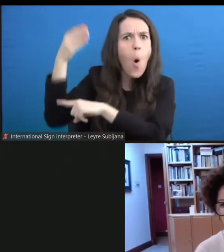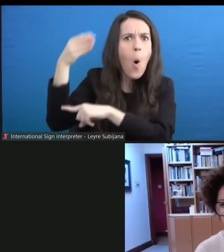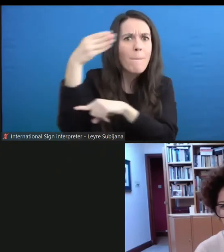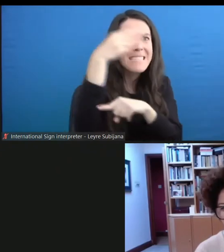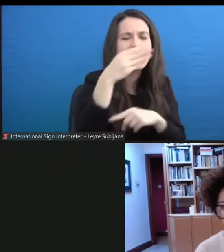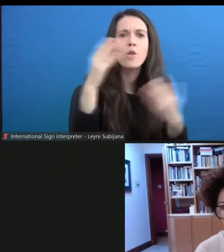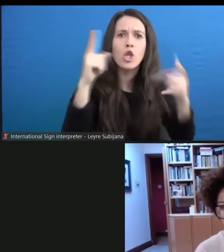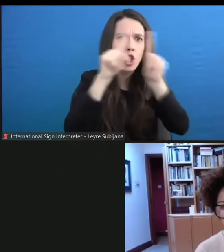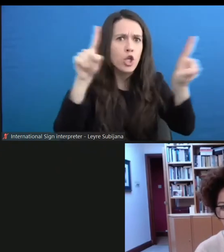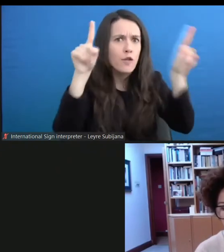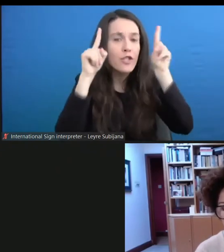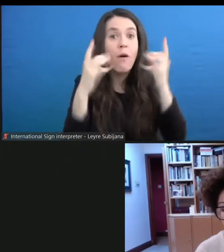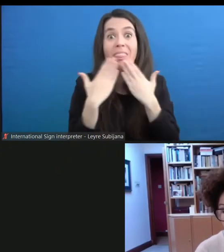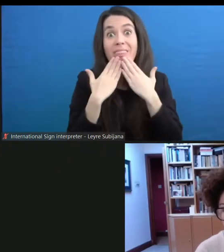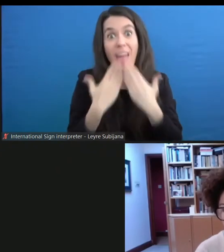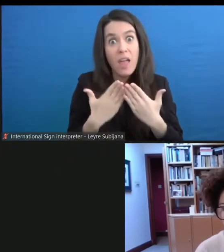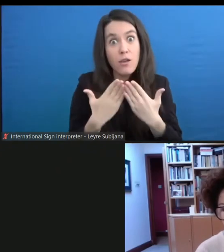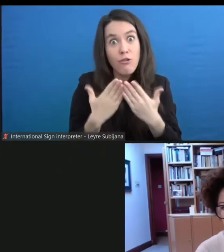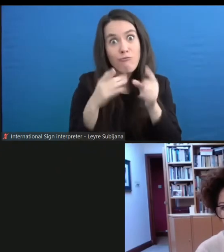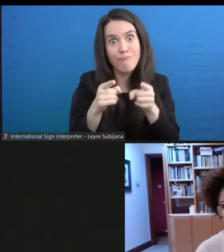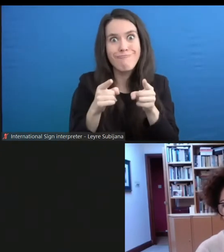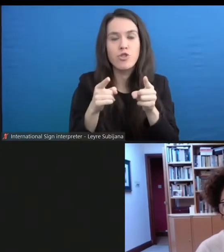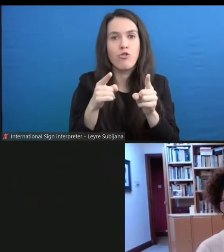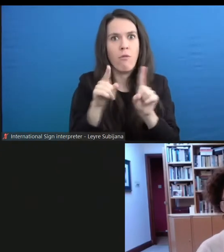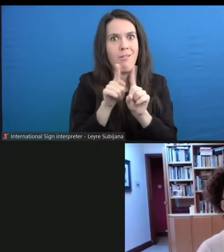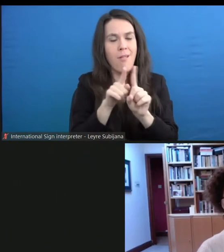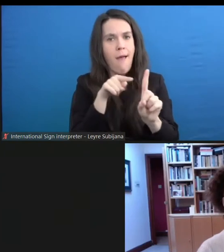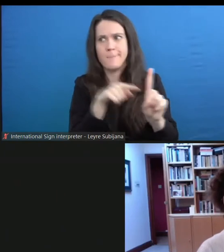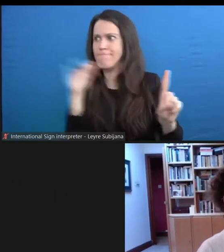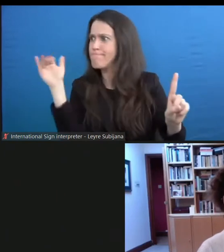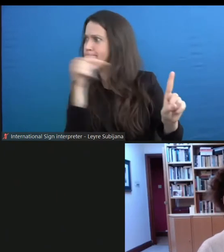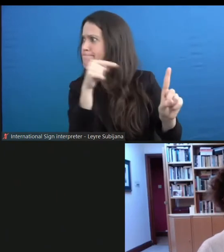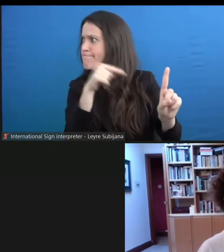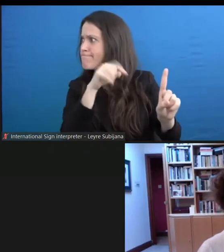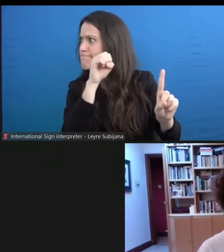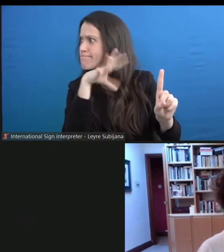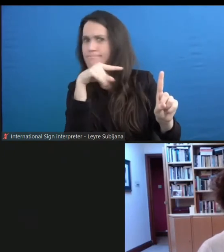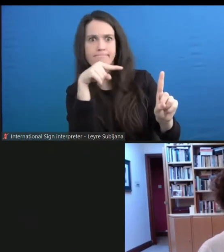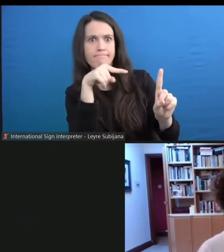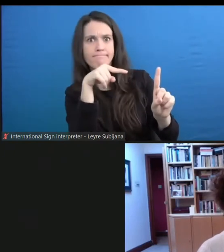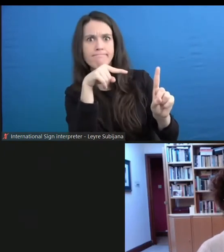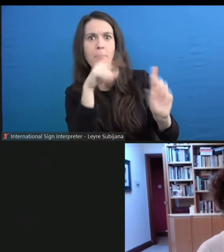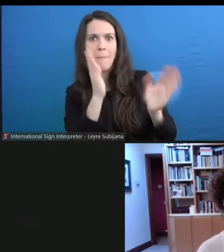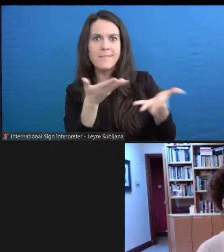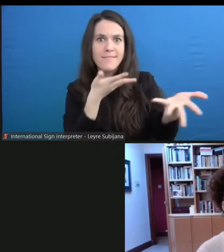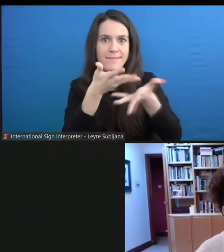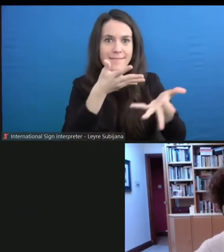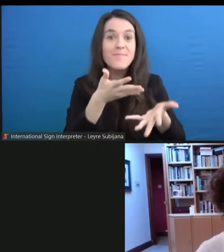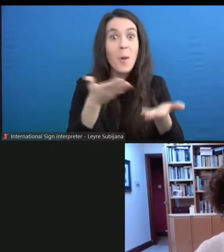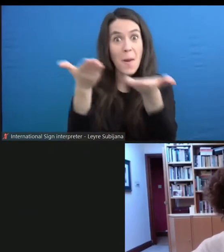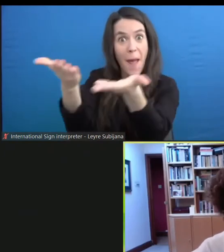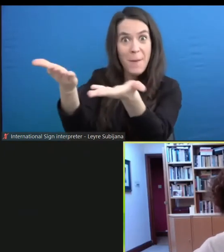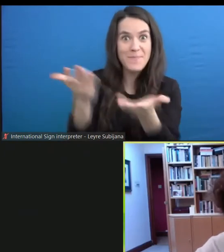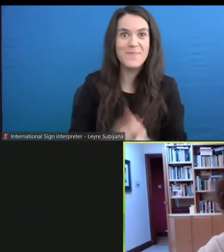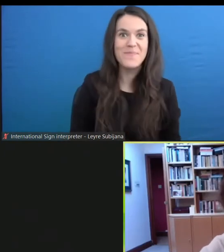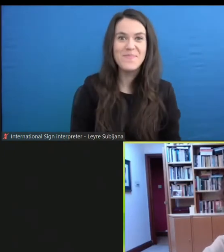thank you, Susan, in particular, for bringing the attention to our community to this issue, and the floor over to you.